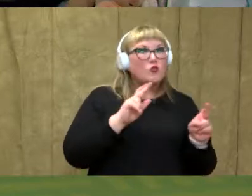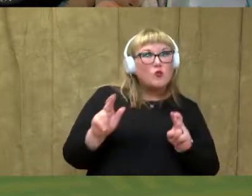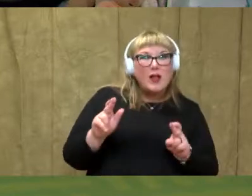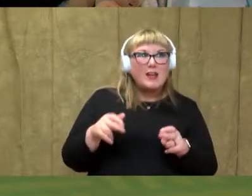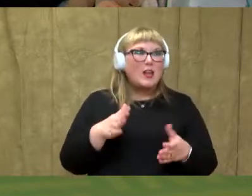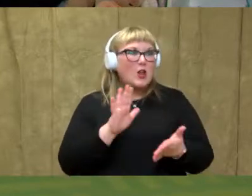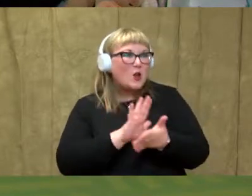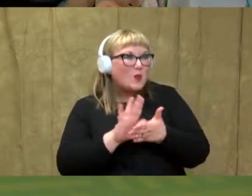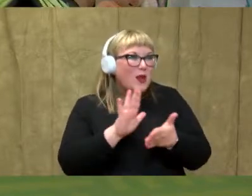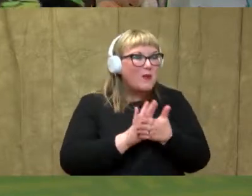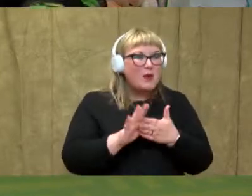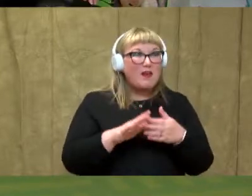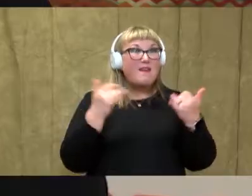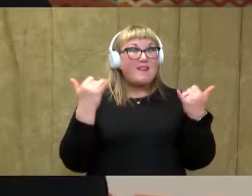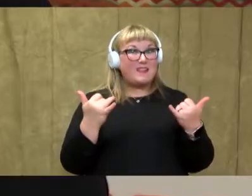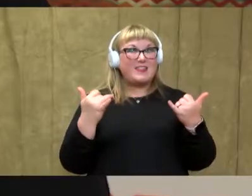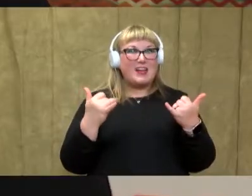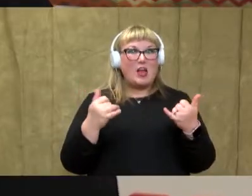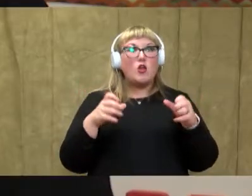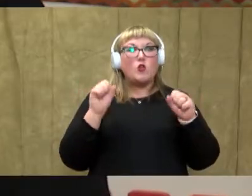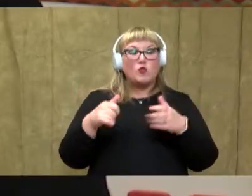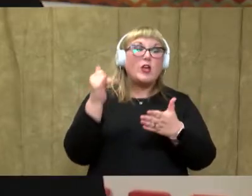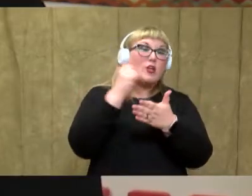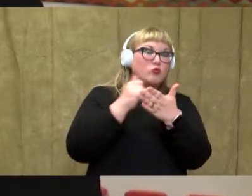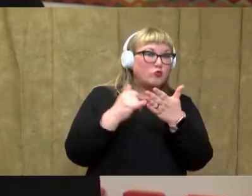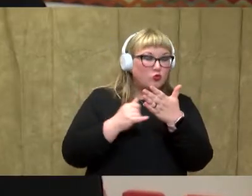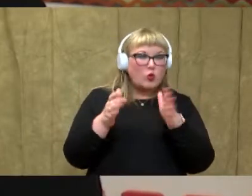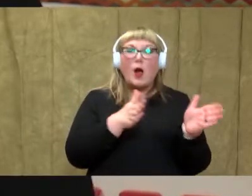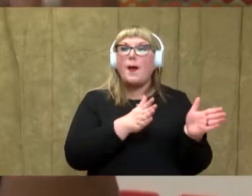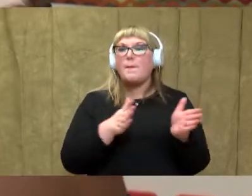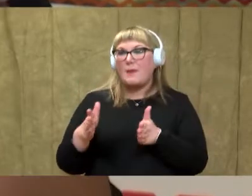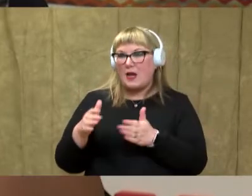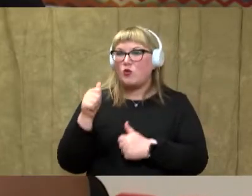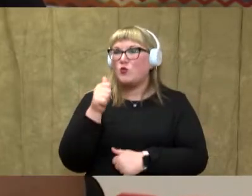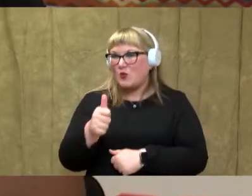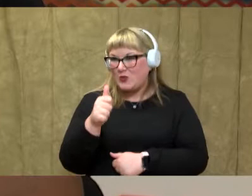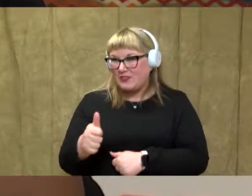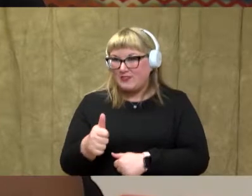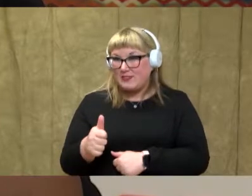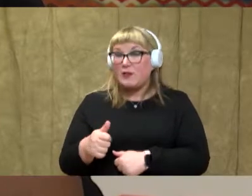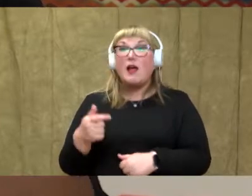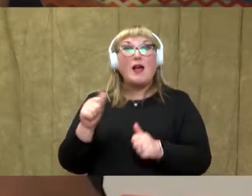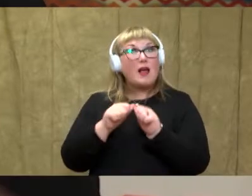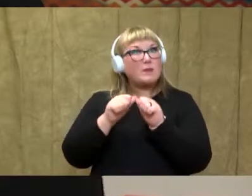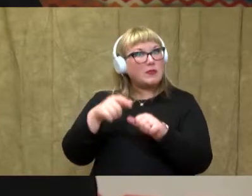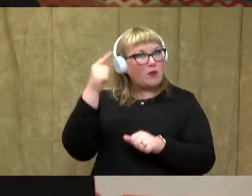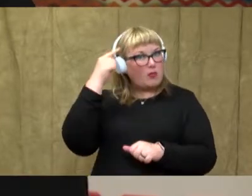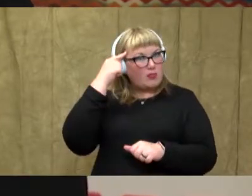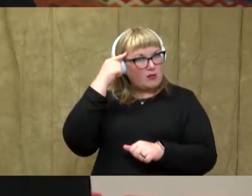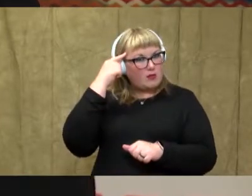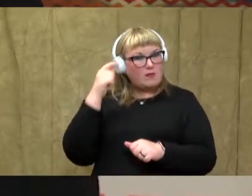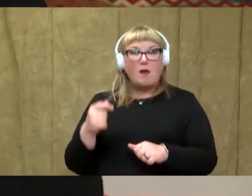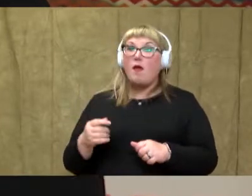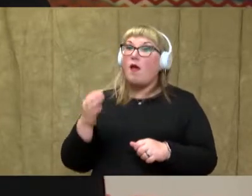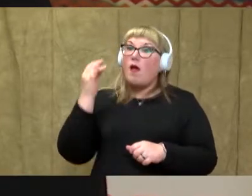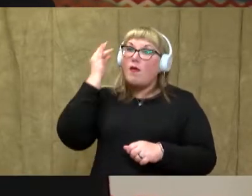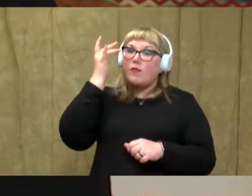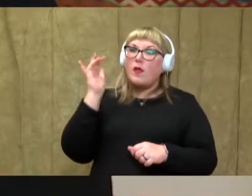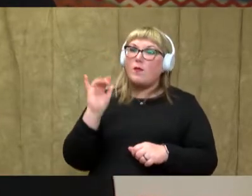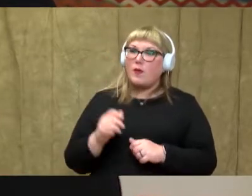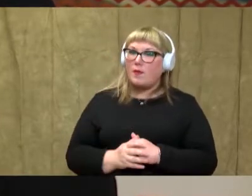paper, and now you can make your own pattern. And you know what, something, Miss Morris, I still have on my thinking cap. So I thought